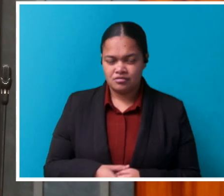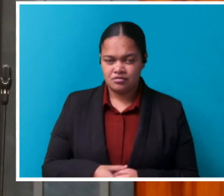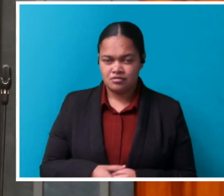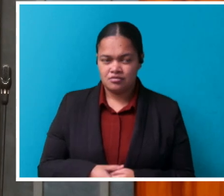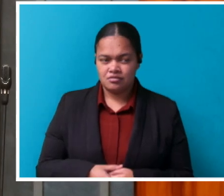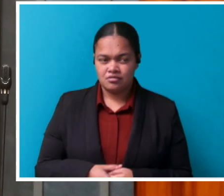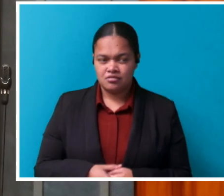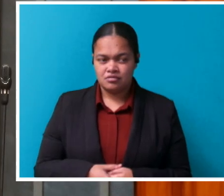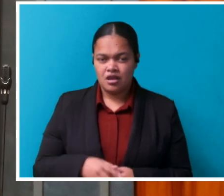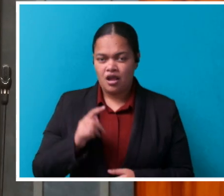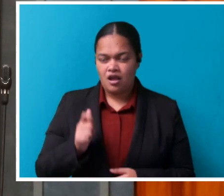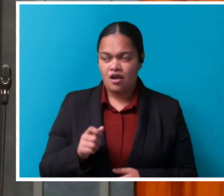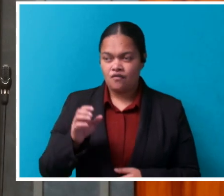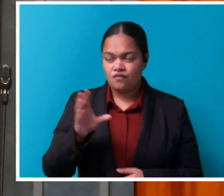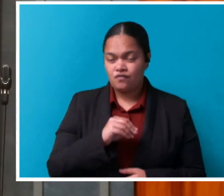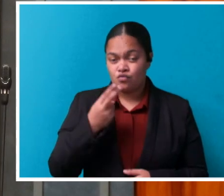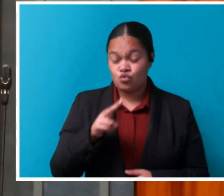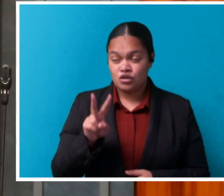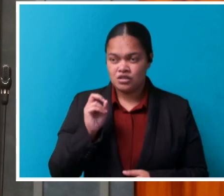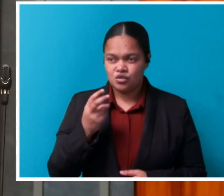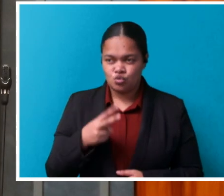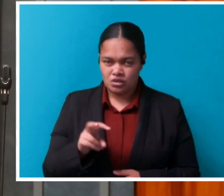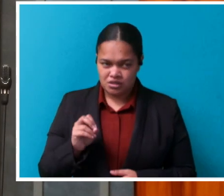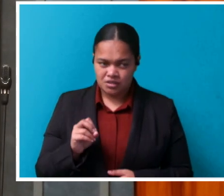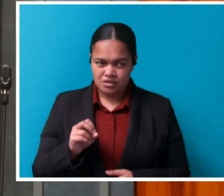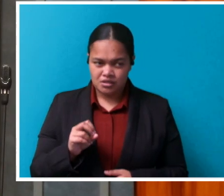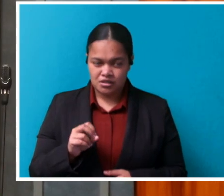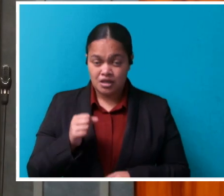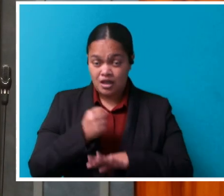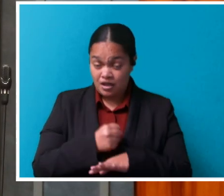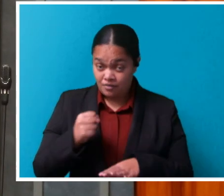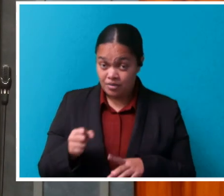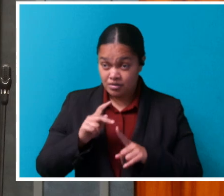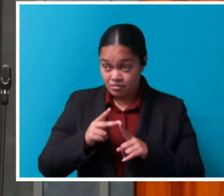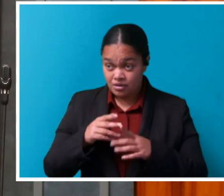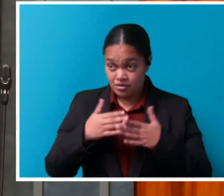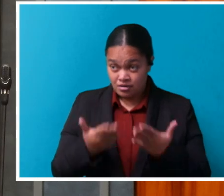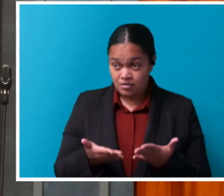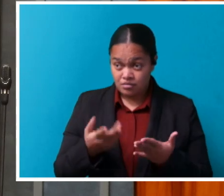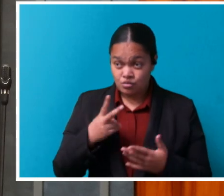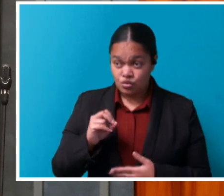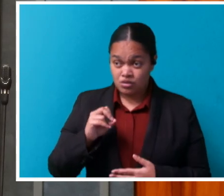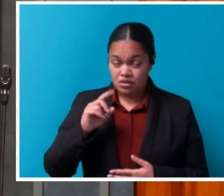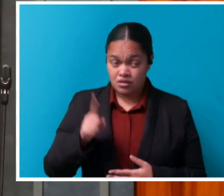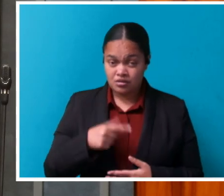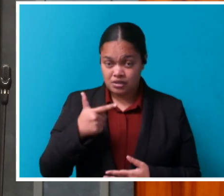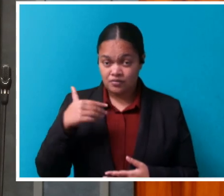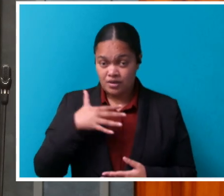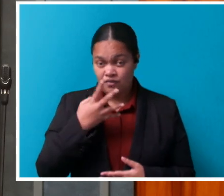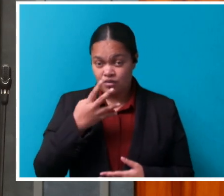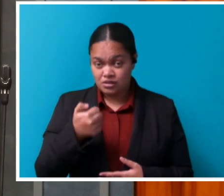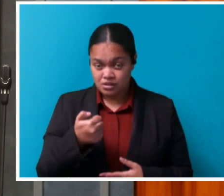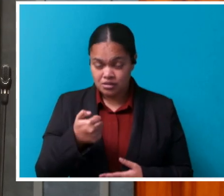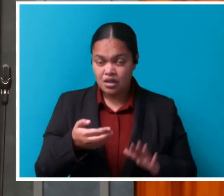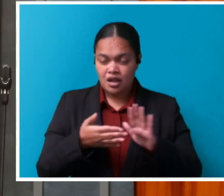after year 2020. Madam Deputy Speaker, government is proud to announce that out of 20,746